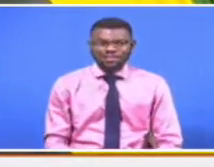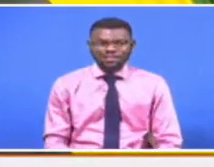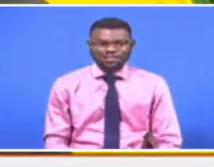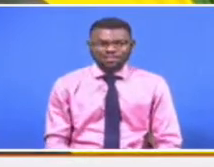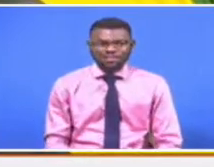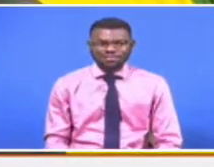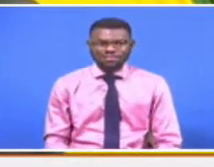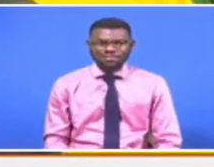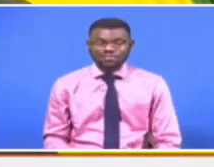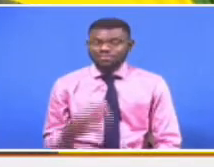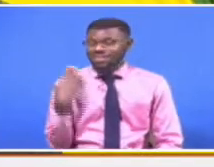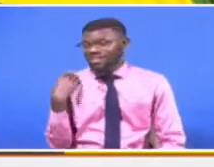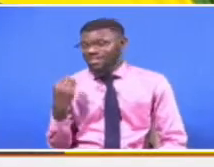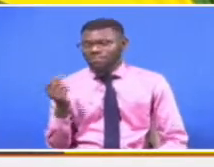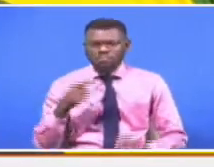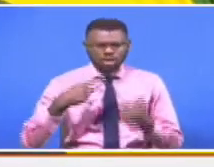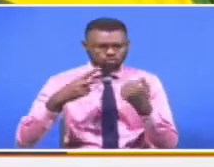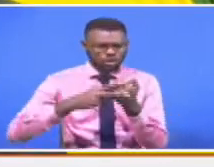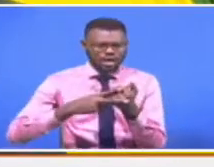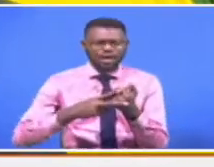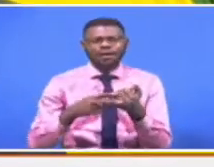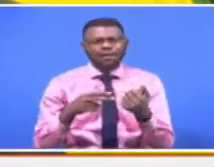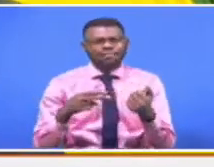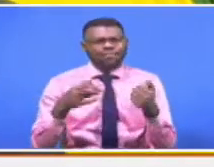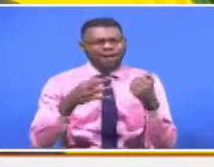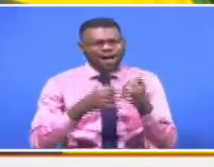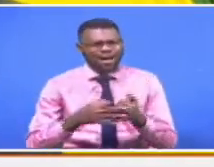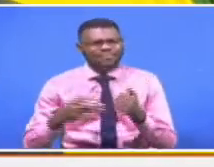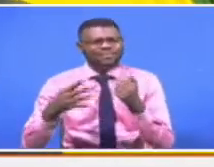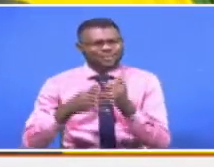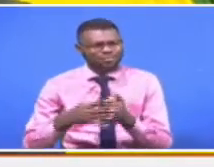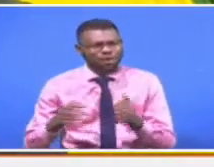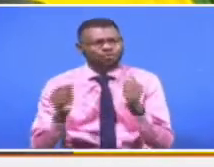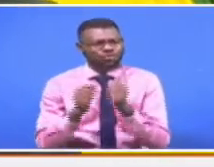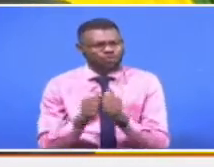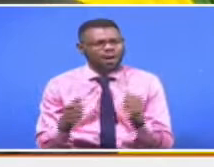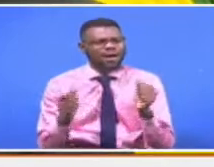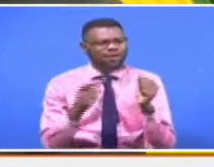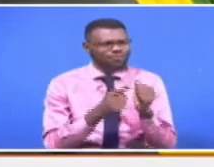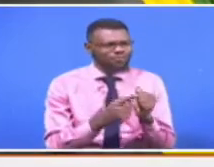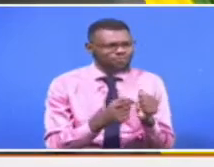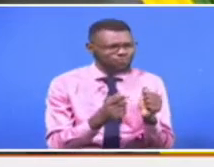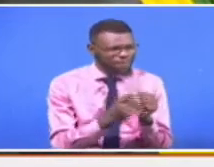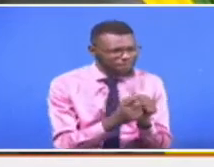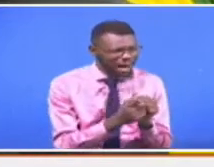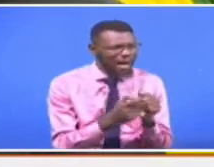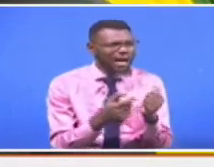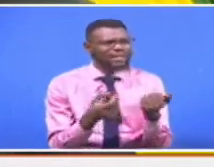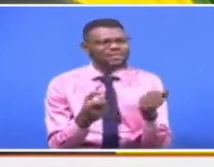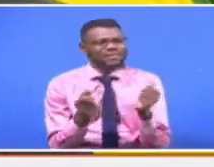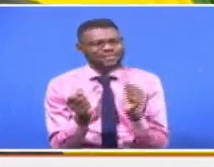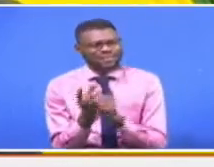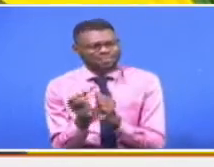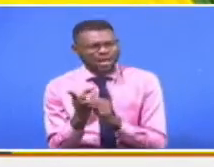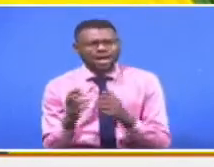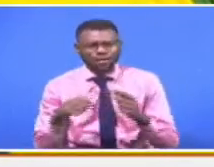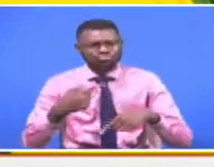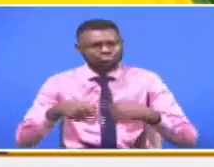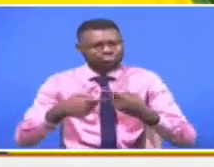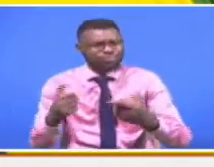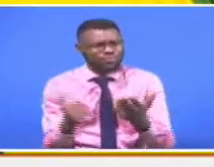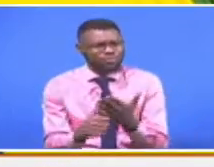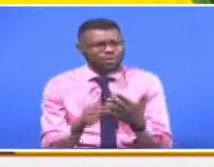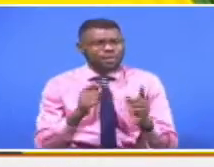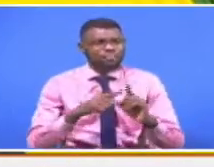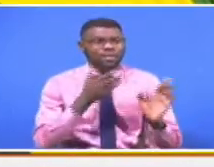Sini July. July, August, September, October, November, December, ndui inaendelea. But by that